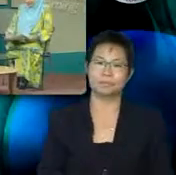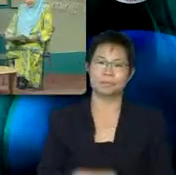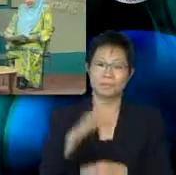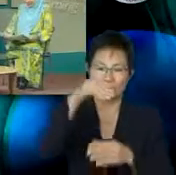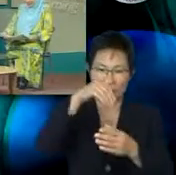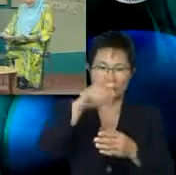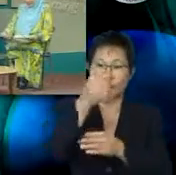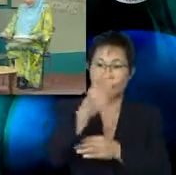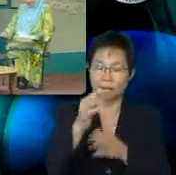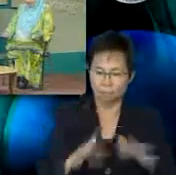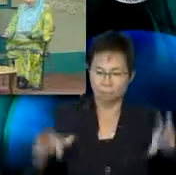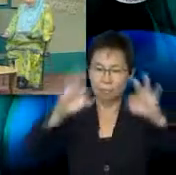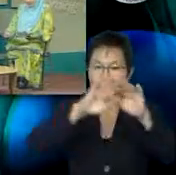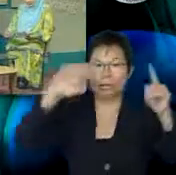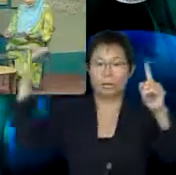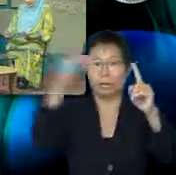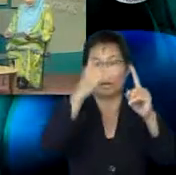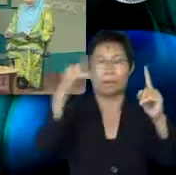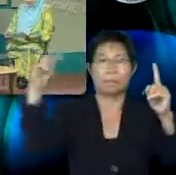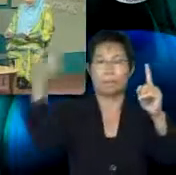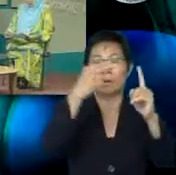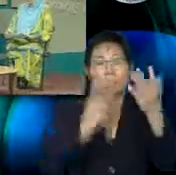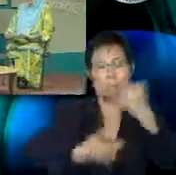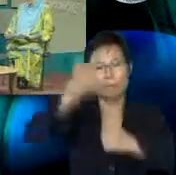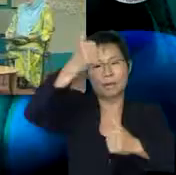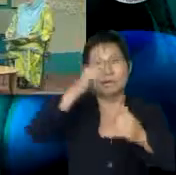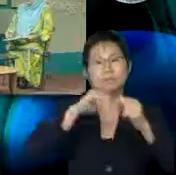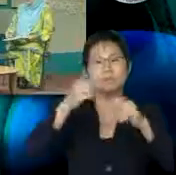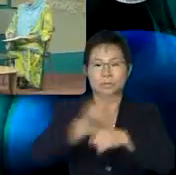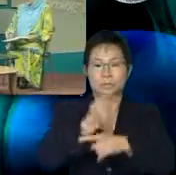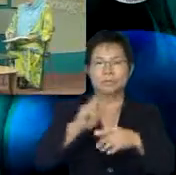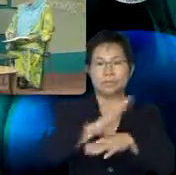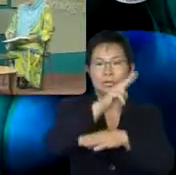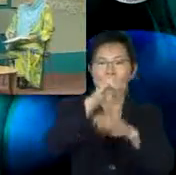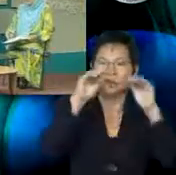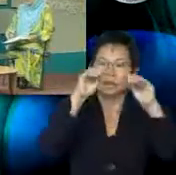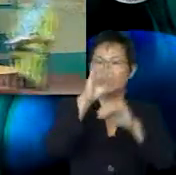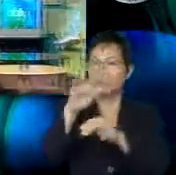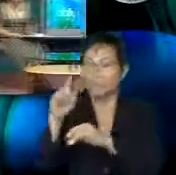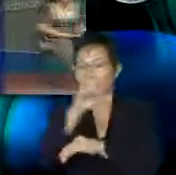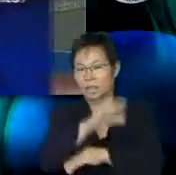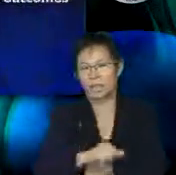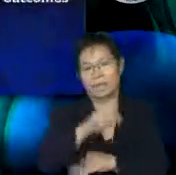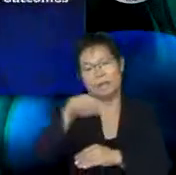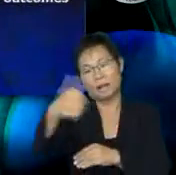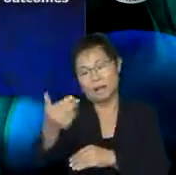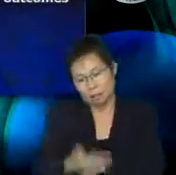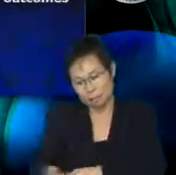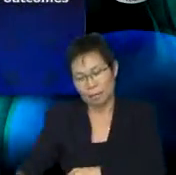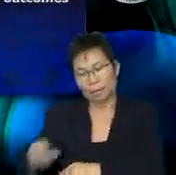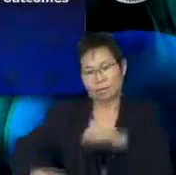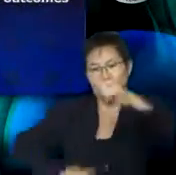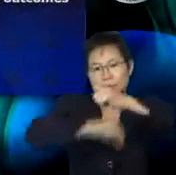An important aspect of best practice is the use of teaching aids or supplementary materials